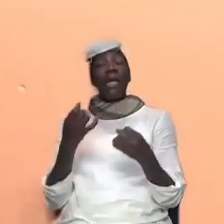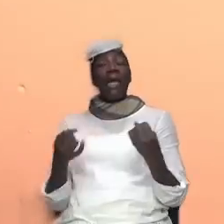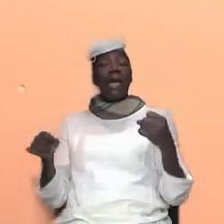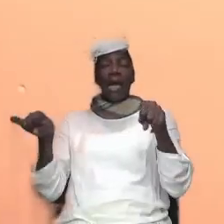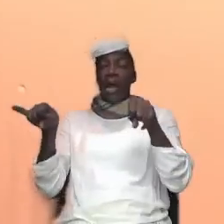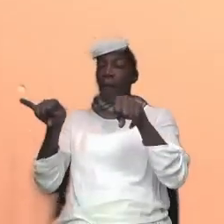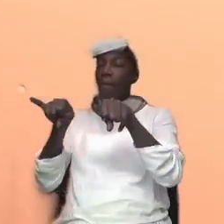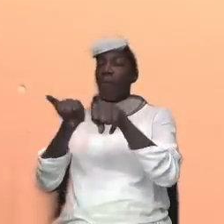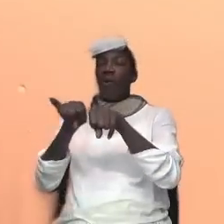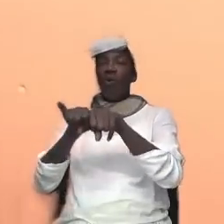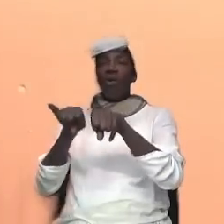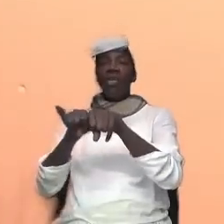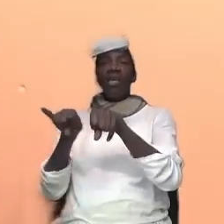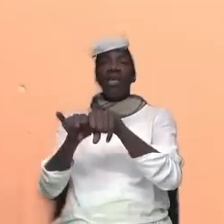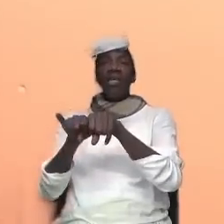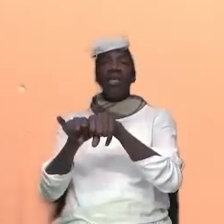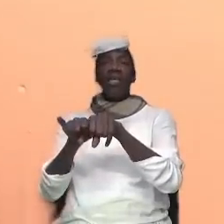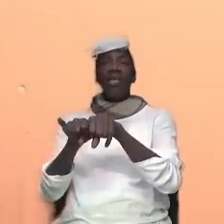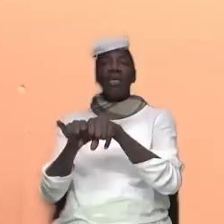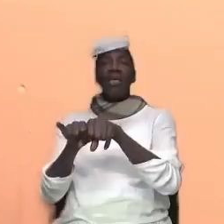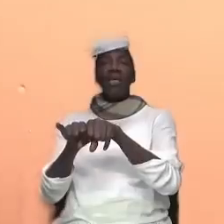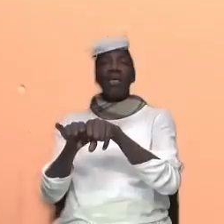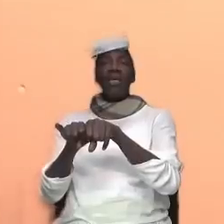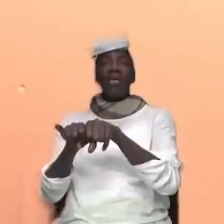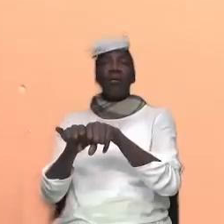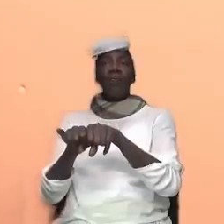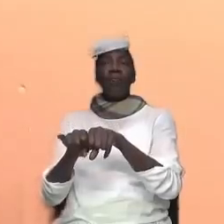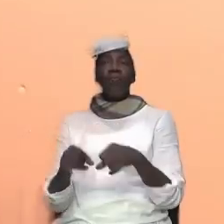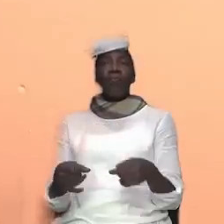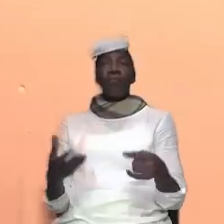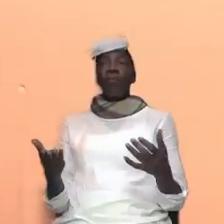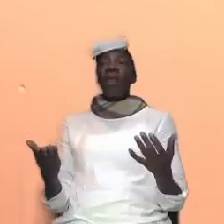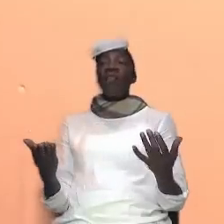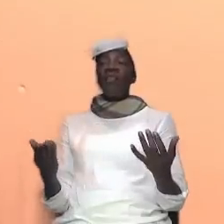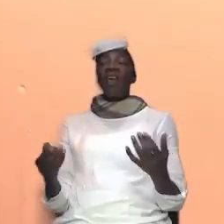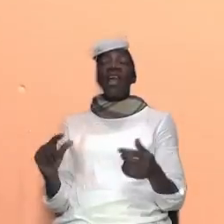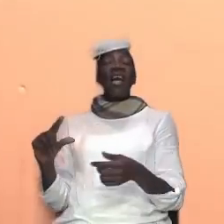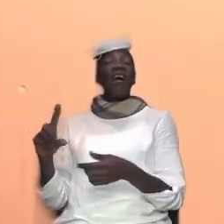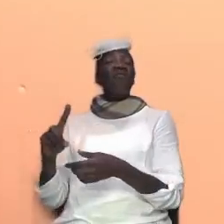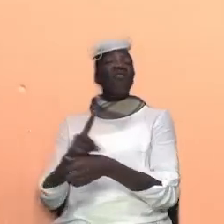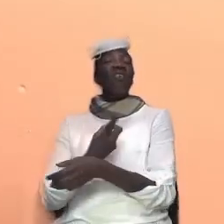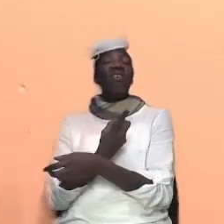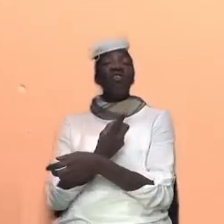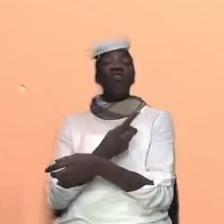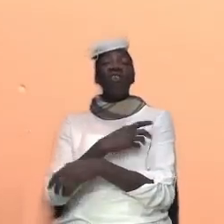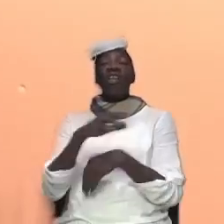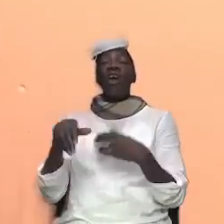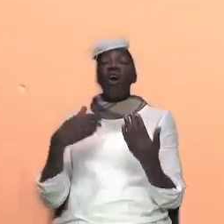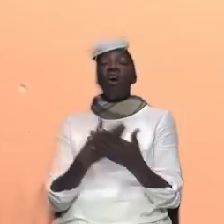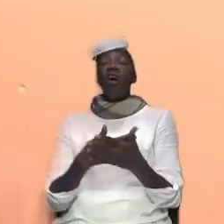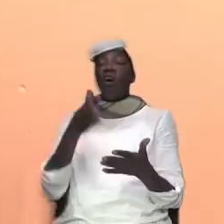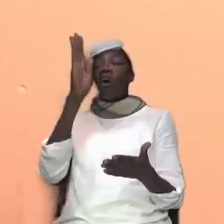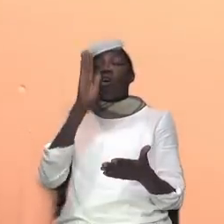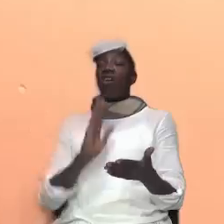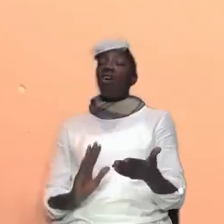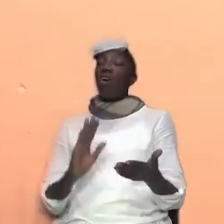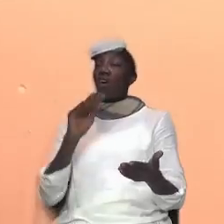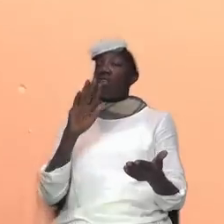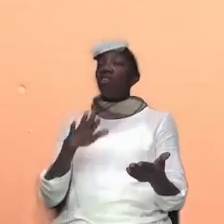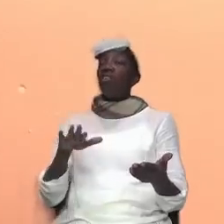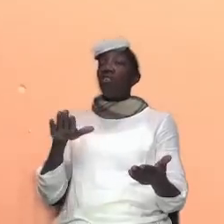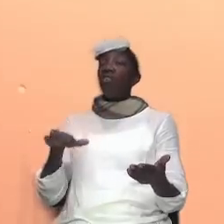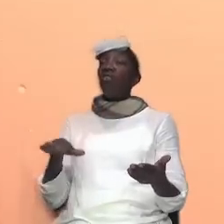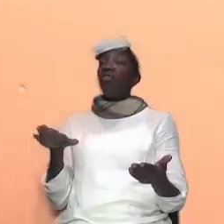very important matter of doctrine that all of God's children, all of